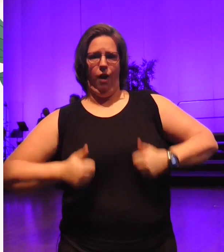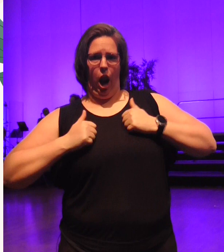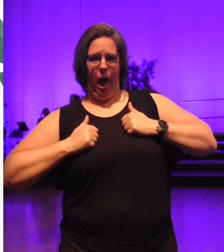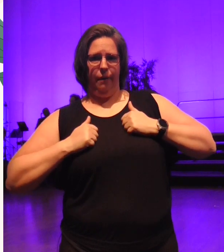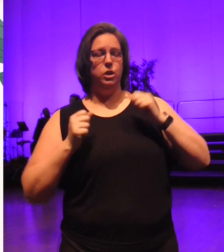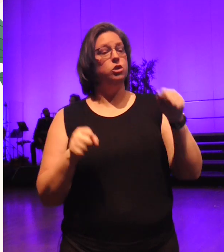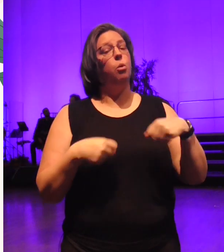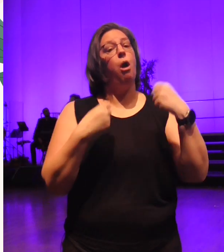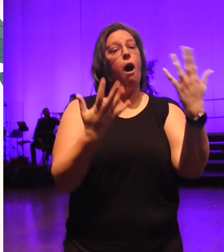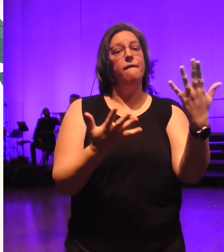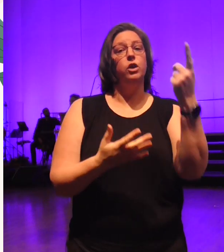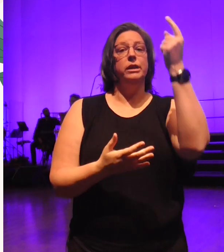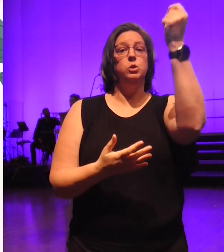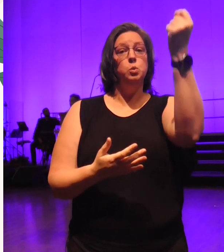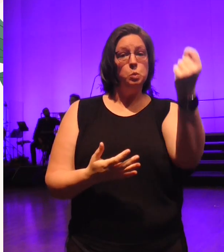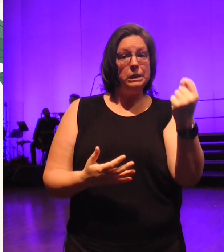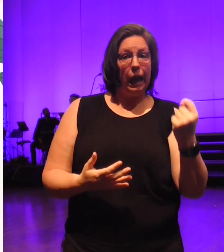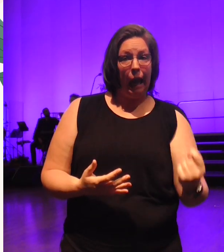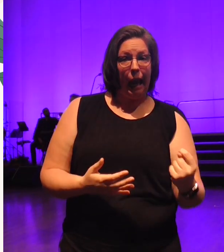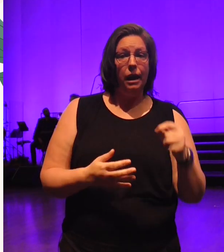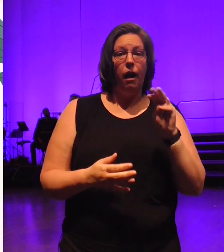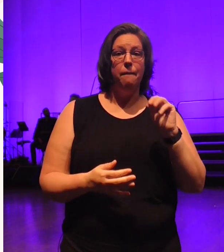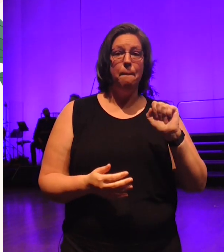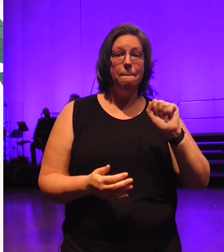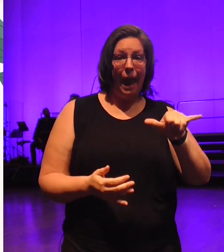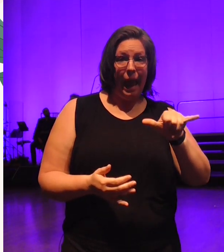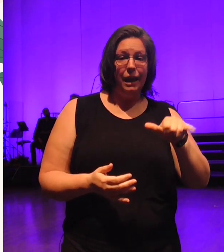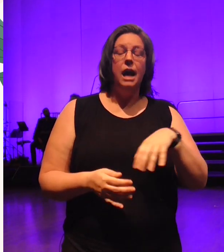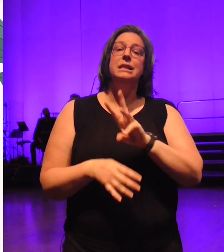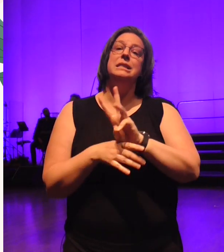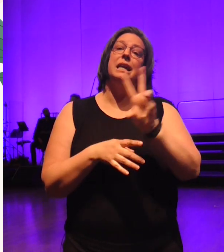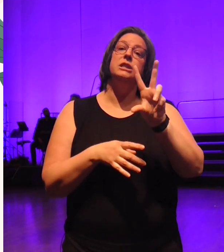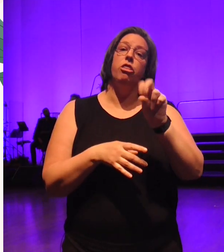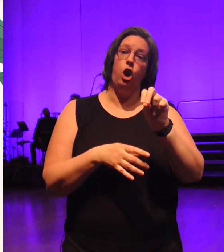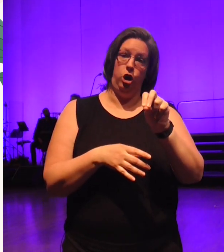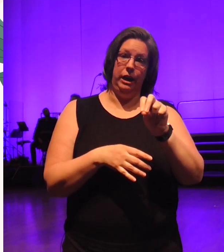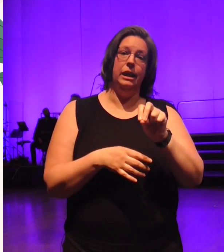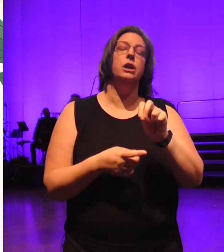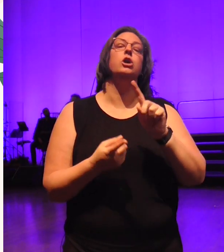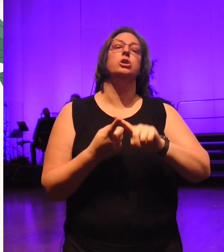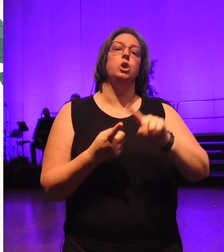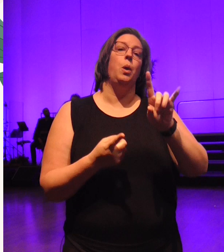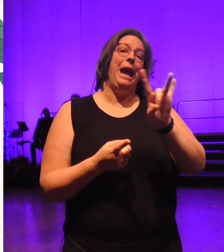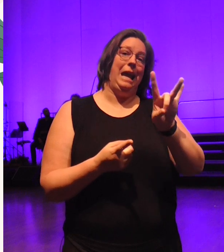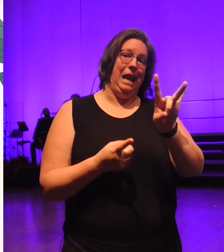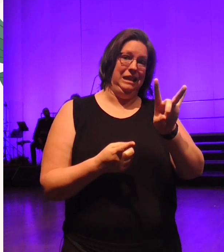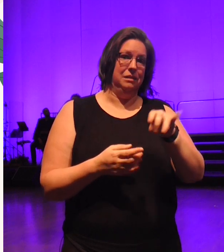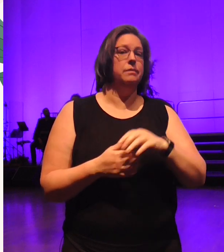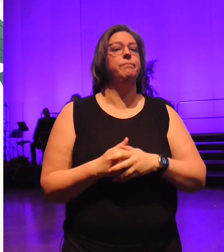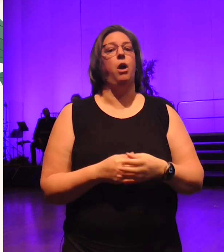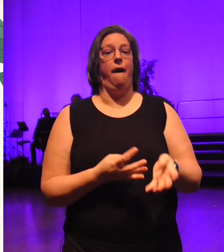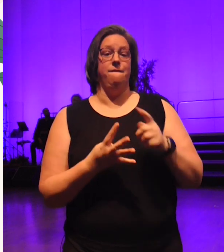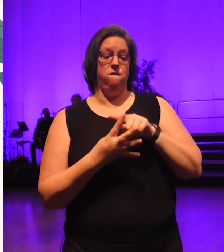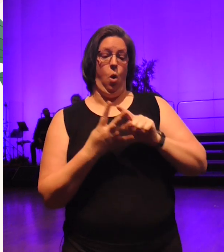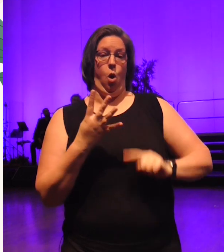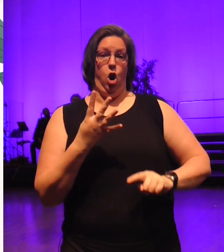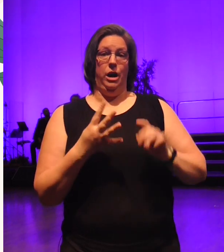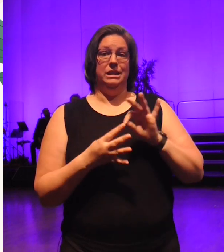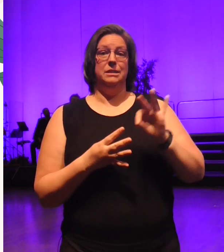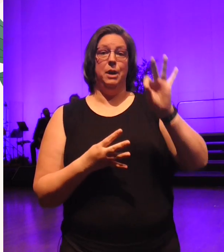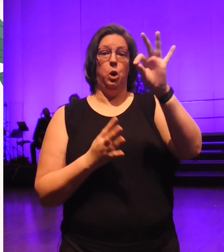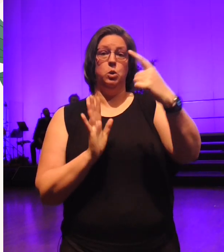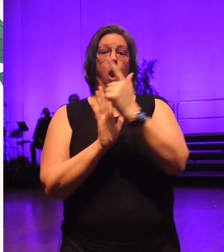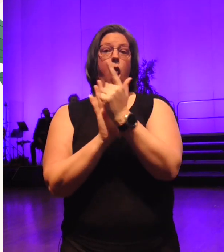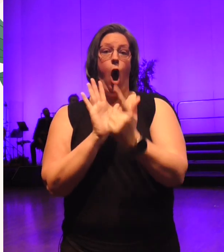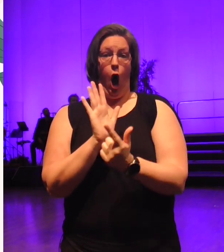Tuesdays of May from 6:30 to 8 p.m. on the 4 spiritual laws of prosperity,